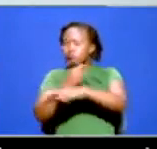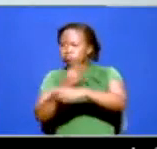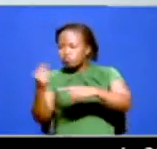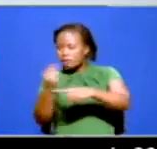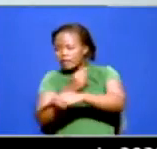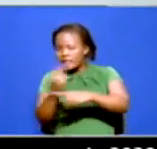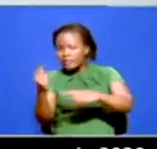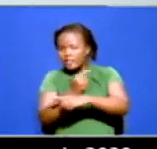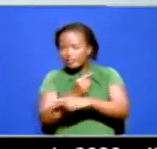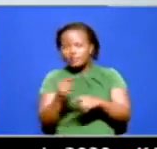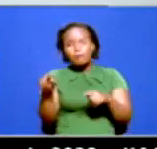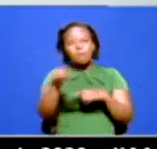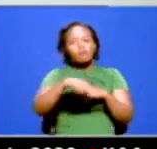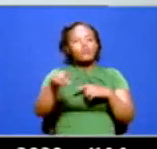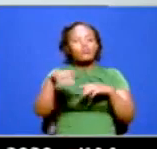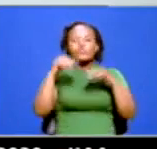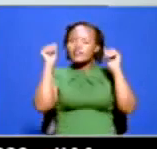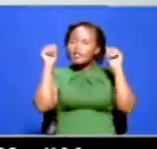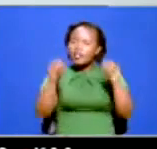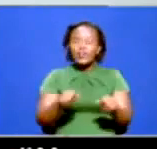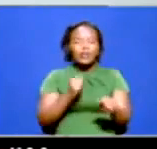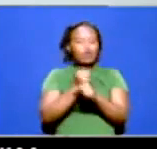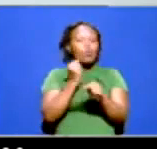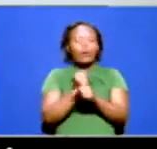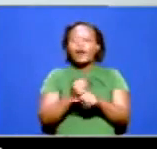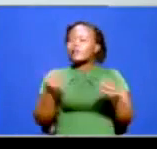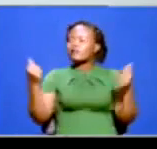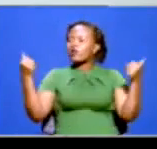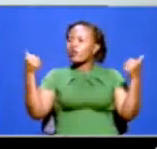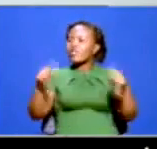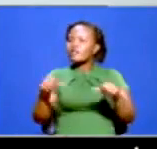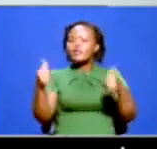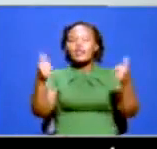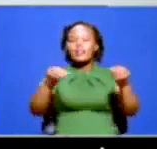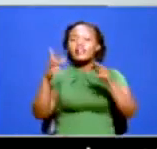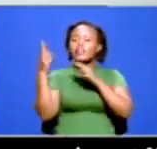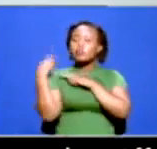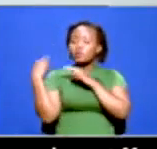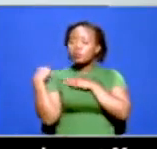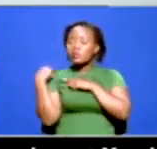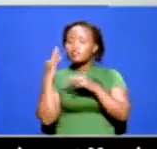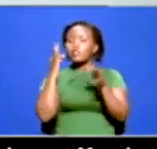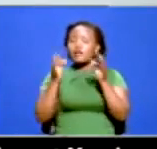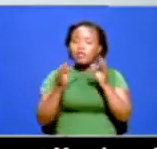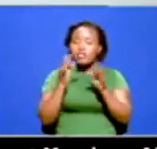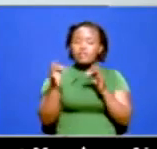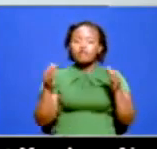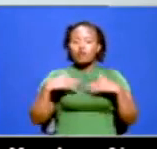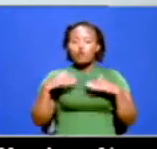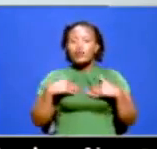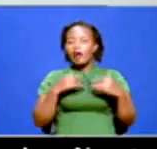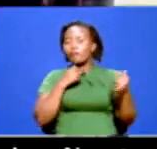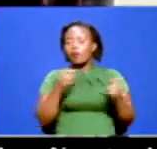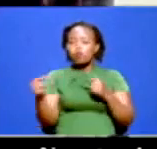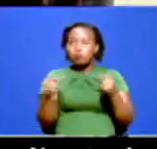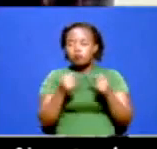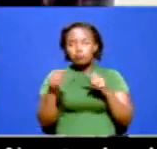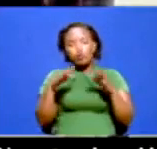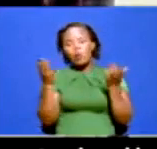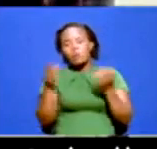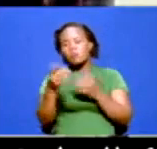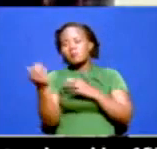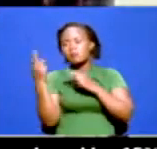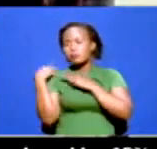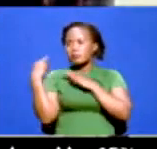We are capable of executing any mandate, whether that mandate is a conventional war or a symmetric war. All right.